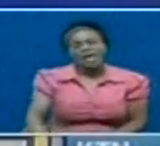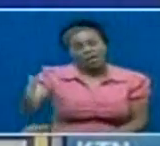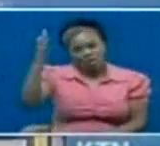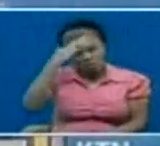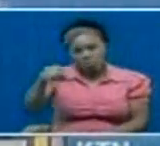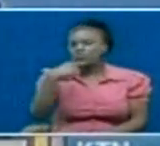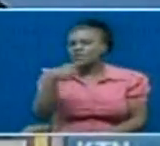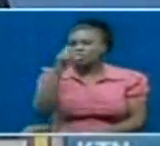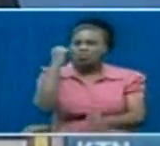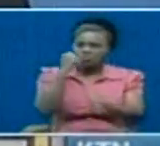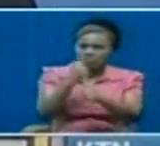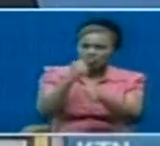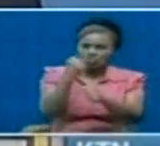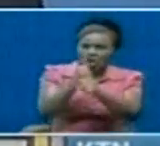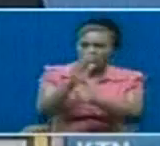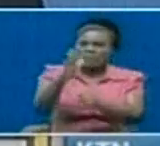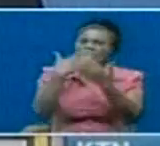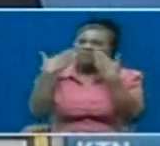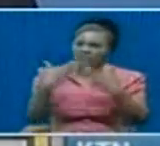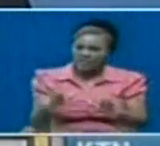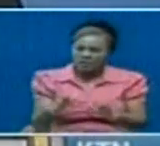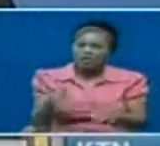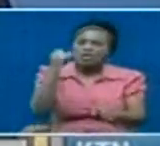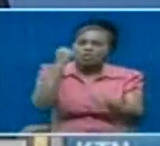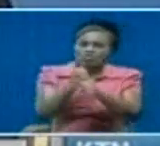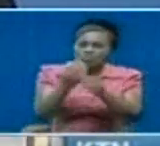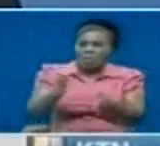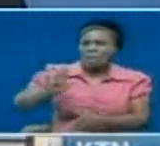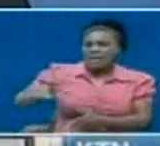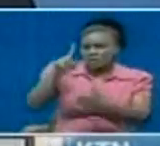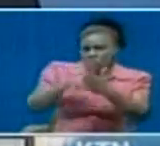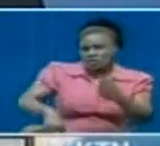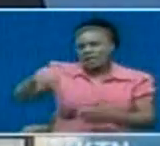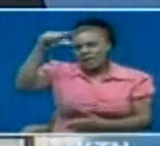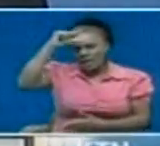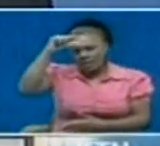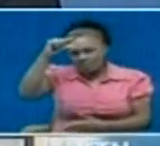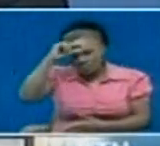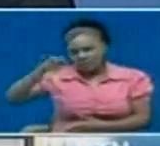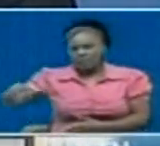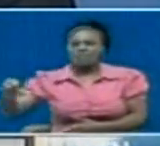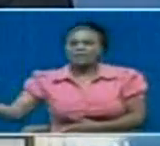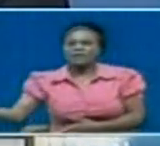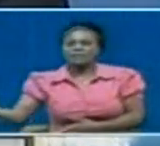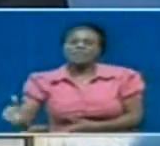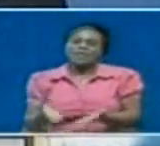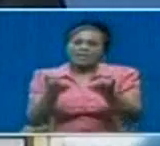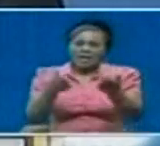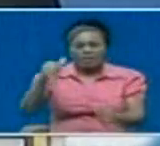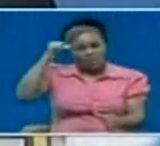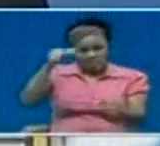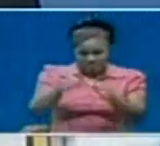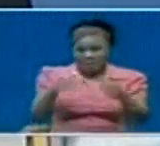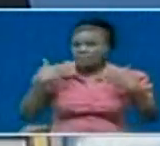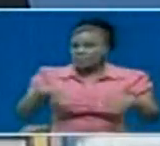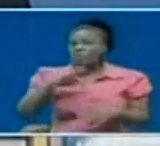you've said that you've done your part, yes. And a lot of what needs to be done by the county government. But putting in mind that people are dying and